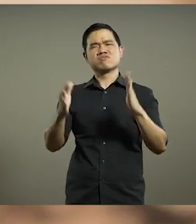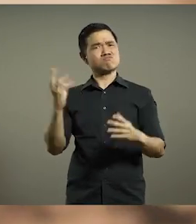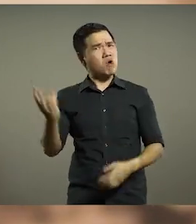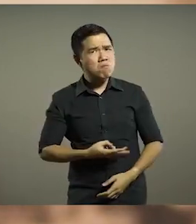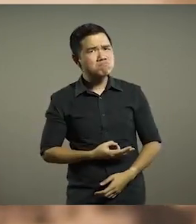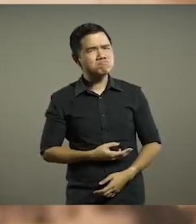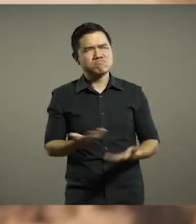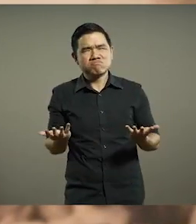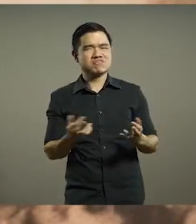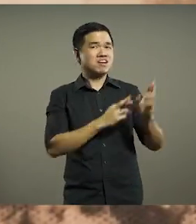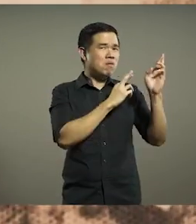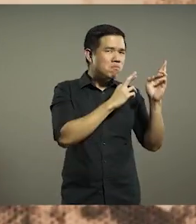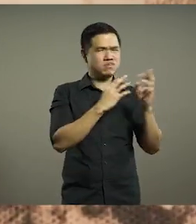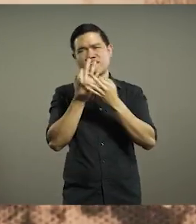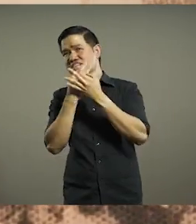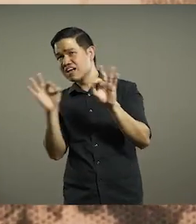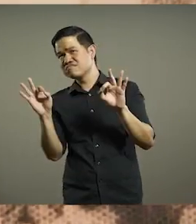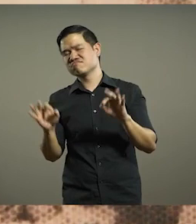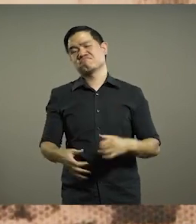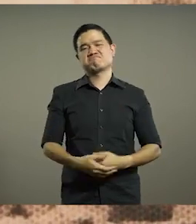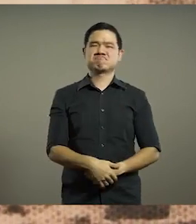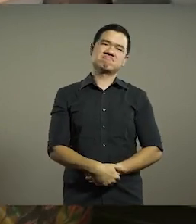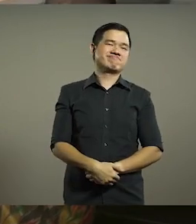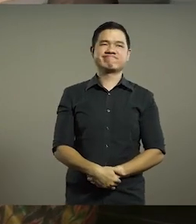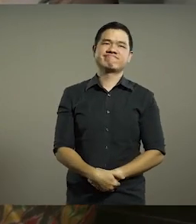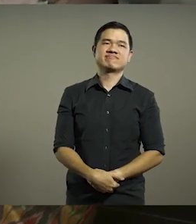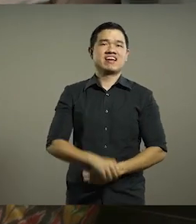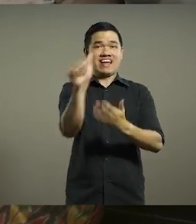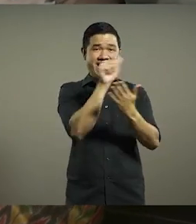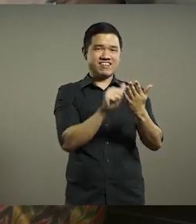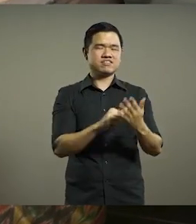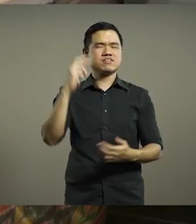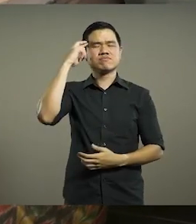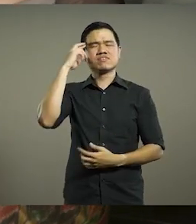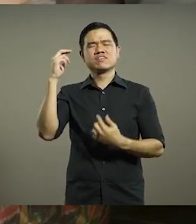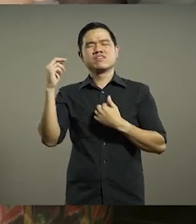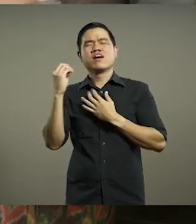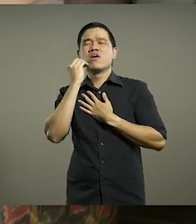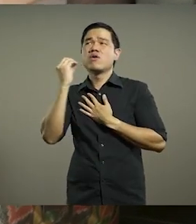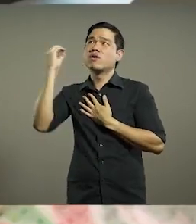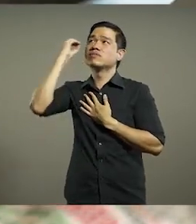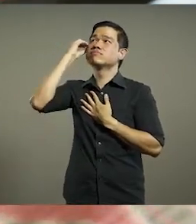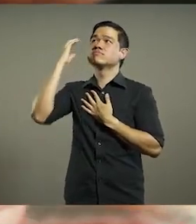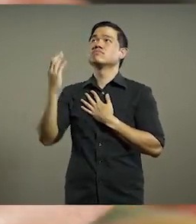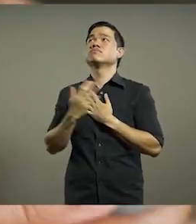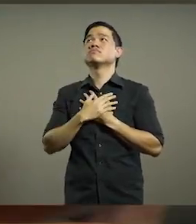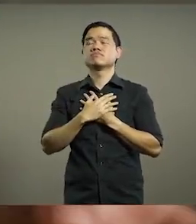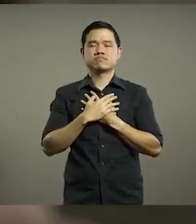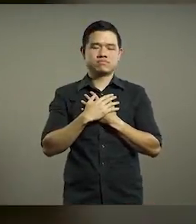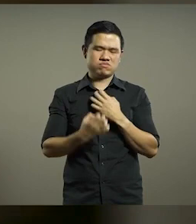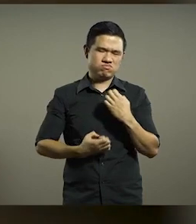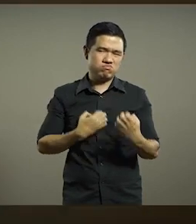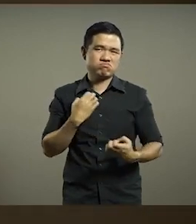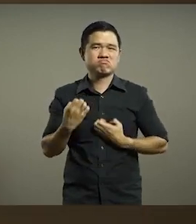artist welcoming? Was it hope? Was it freedom? This artwork reminded me of home, and it made